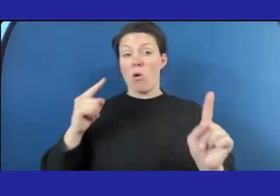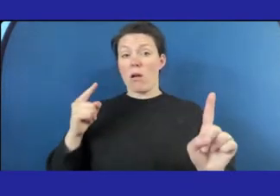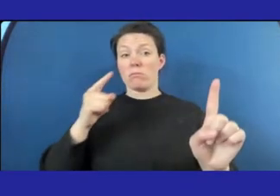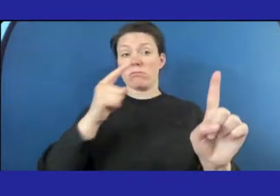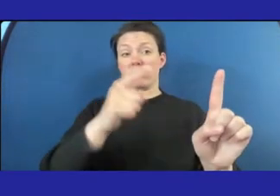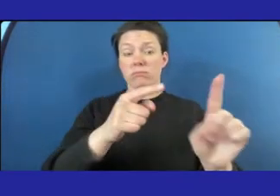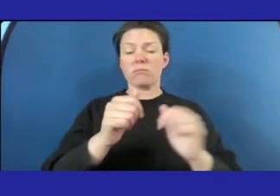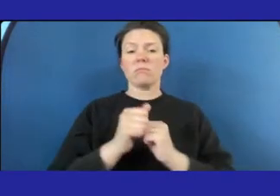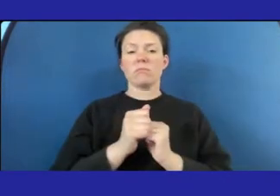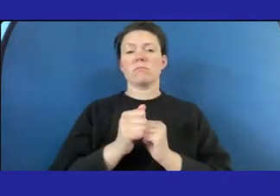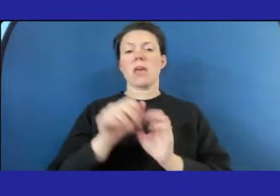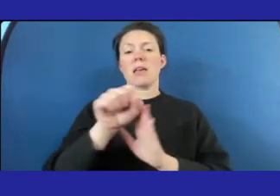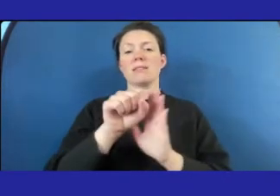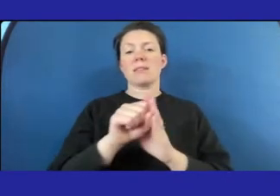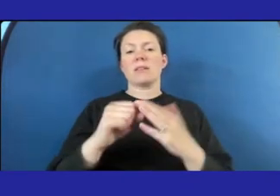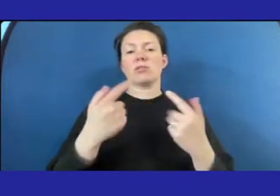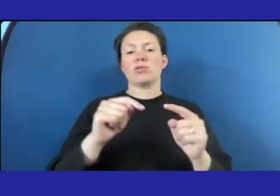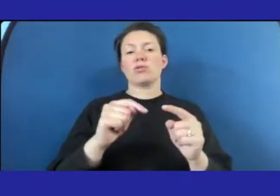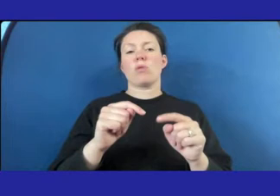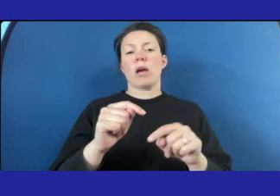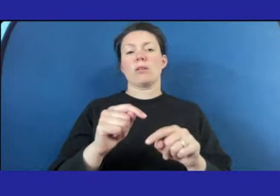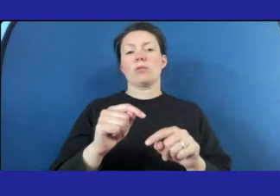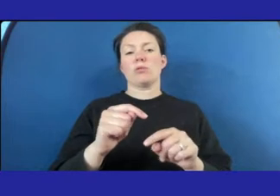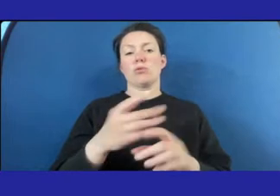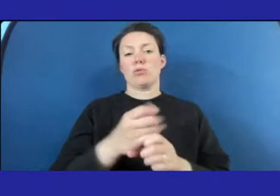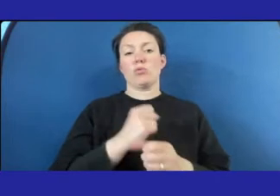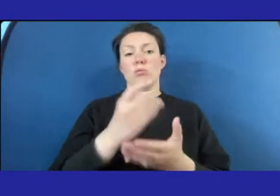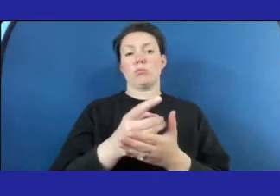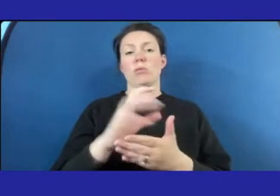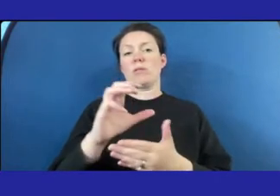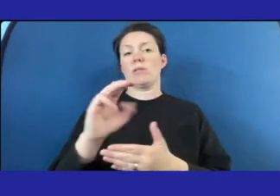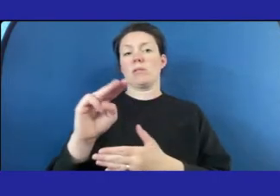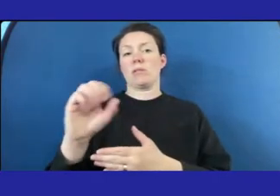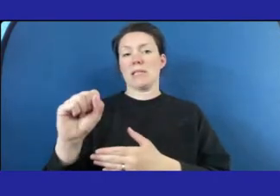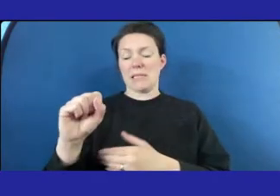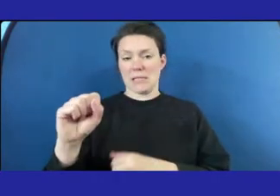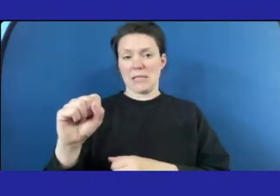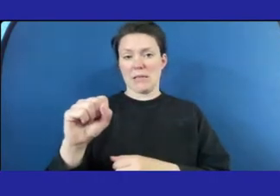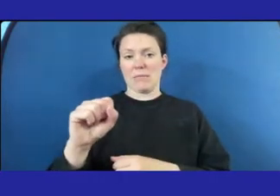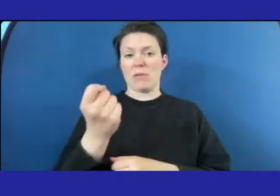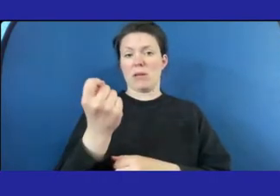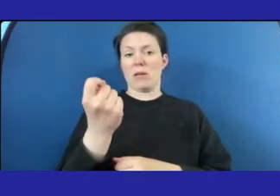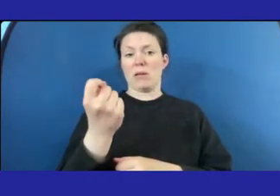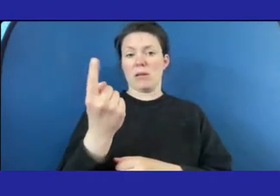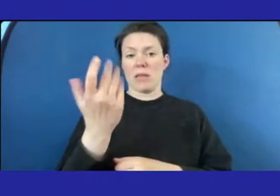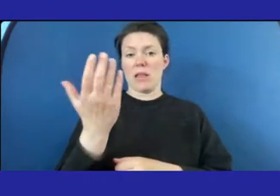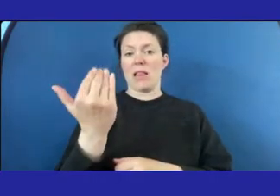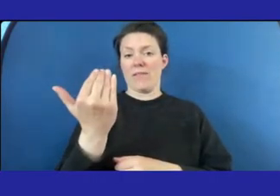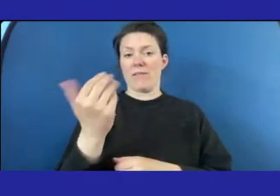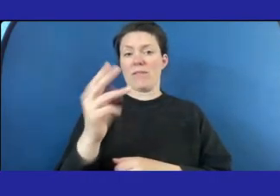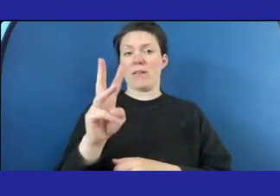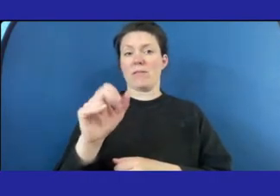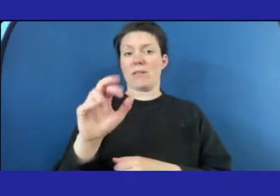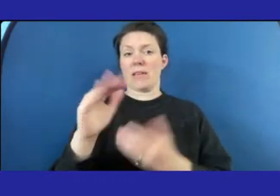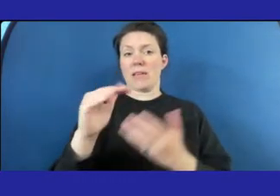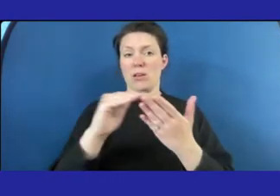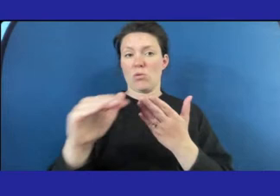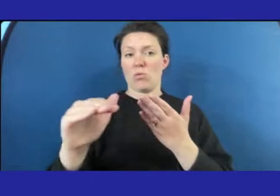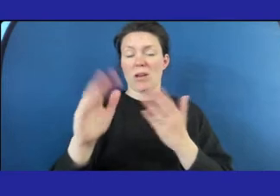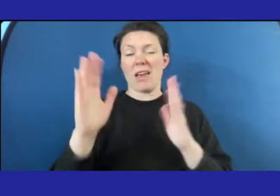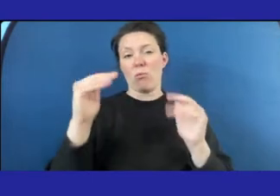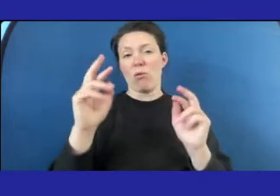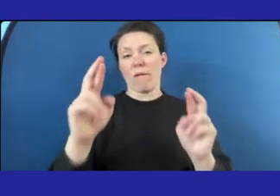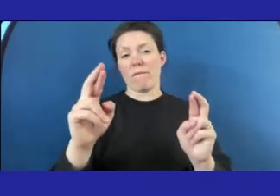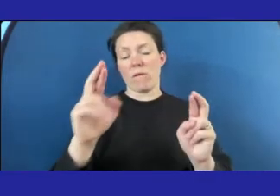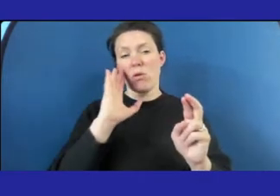the state is trying to approve, get CMS to approve its 1115 waiver, which again, we're hopeful will